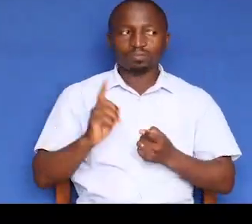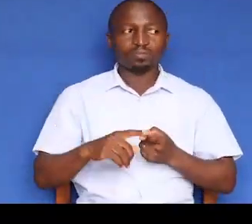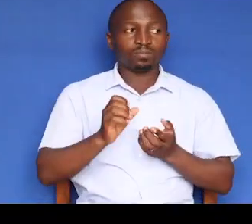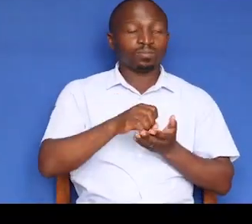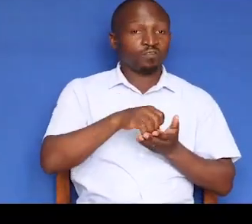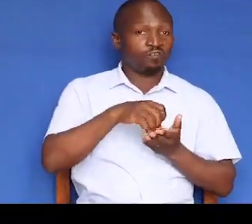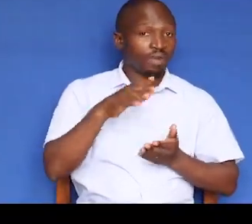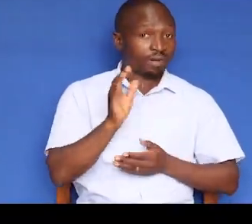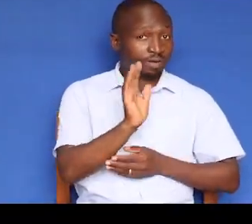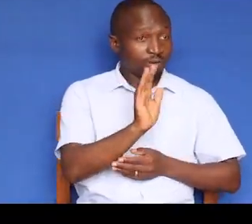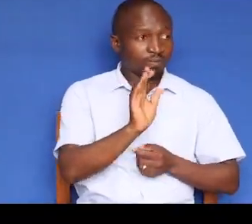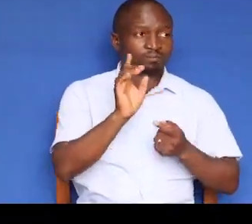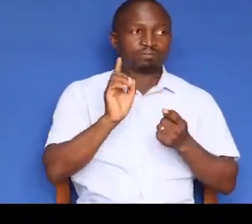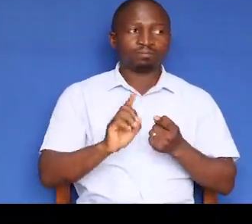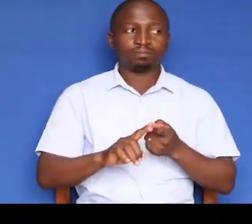profit